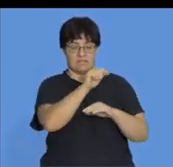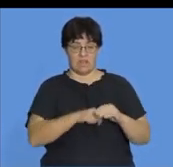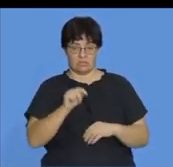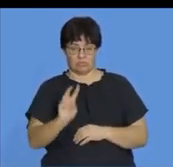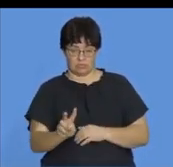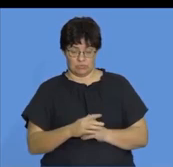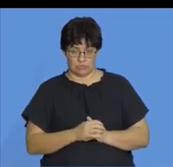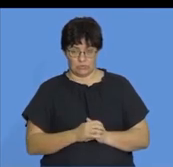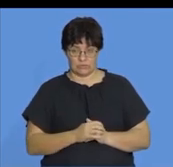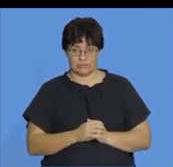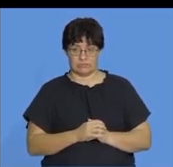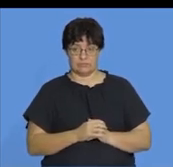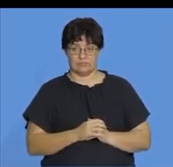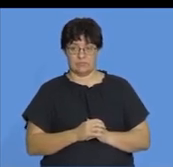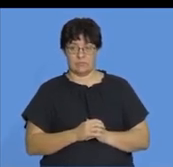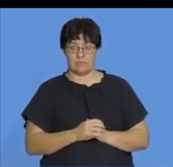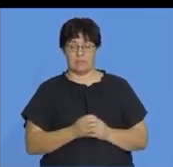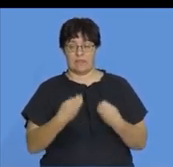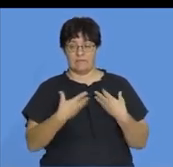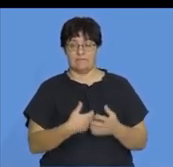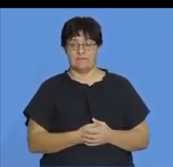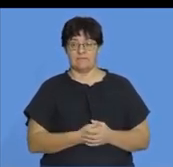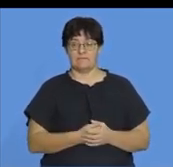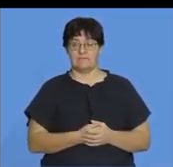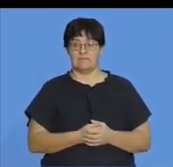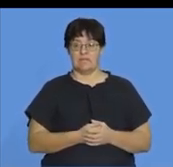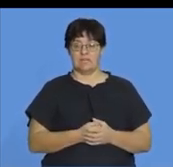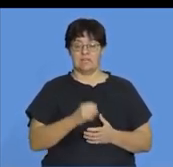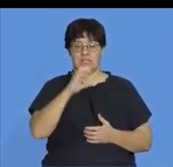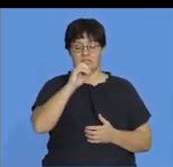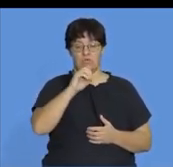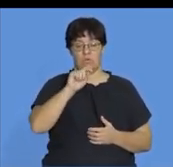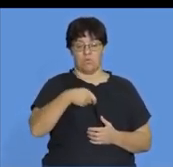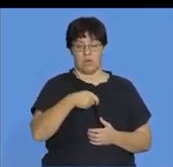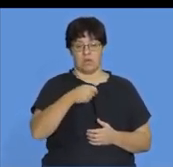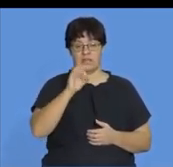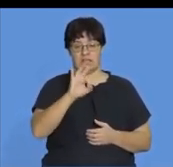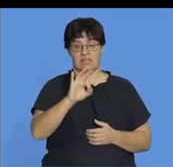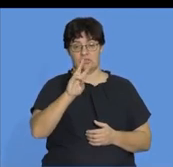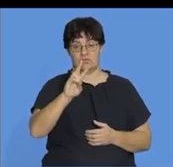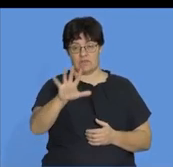0.65 divided by 2, okay? This gives us, as a decimal fraction,